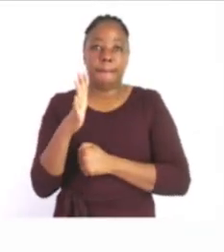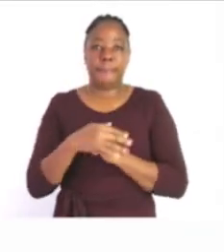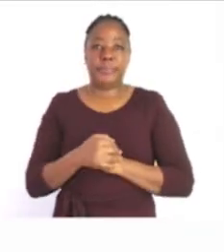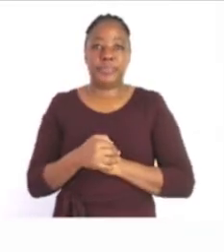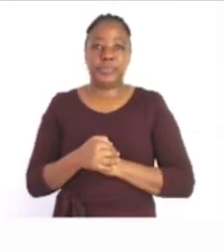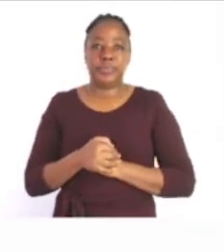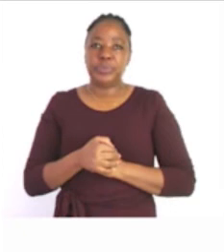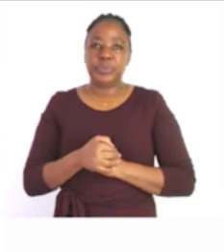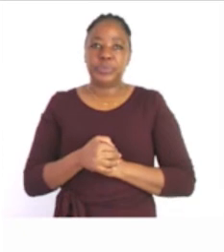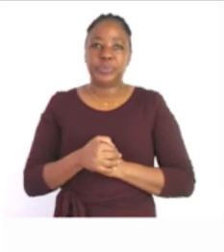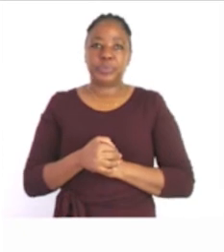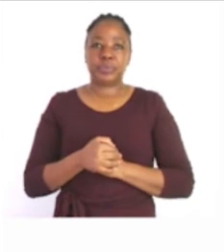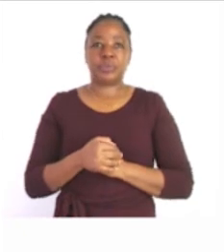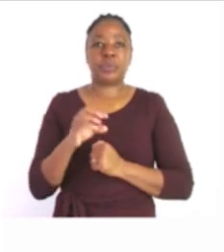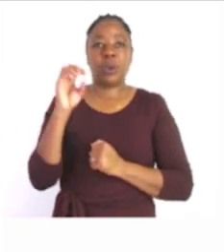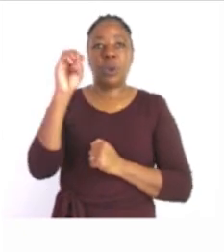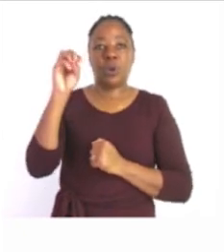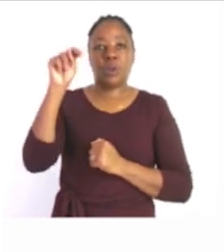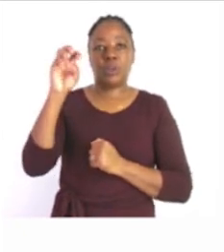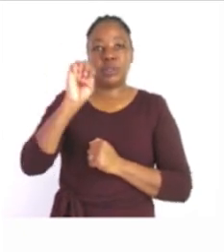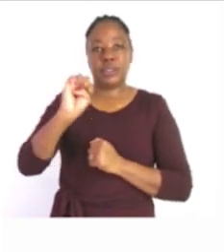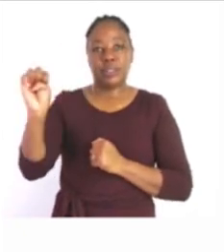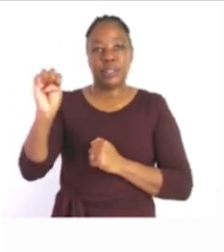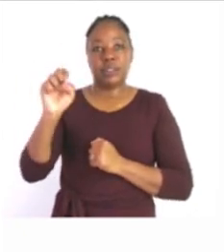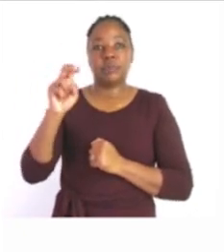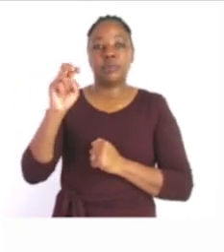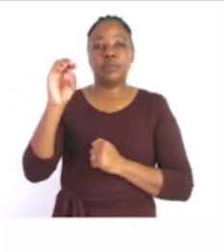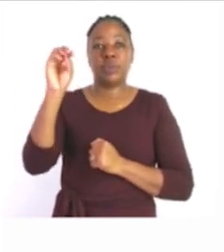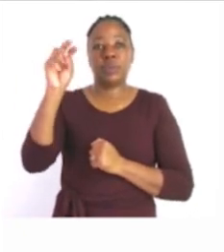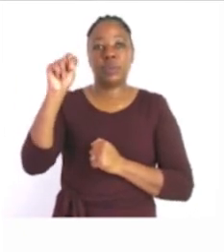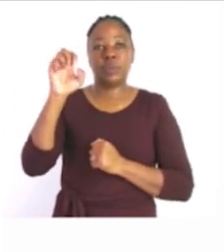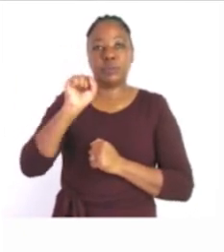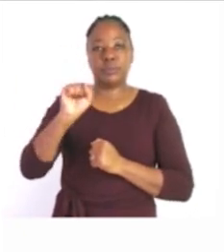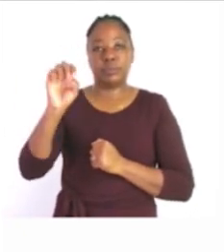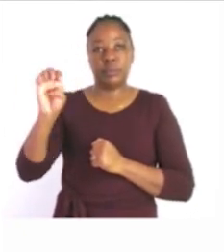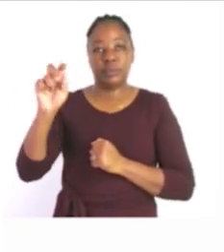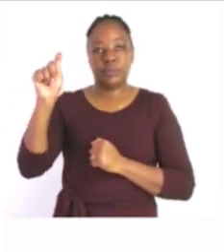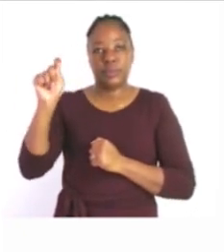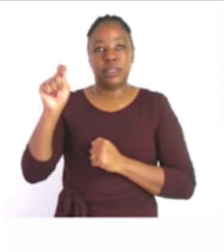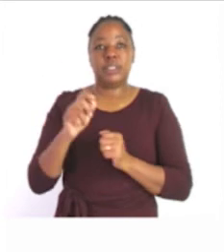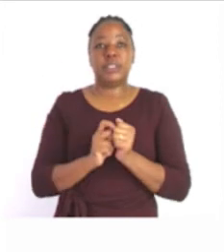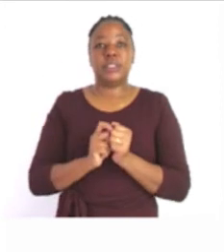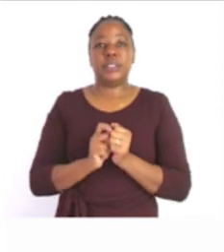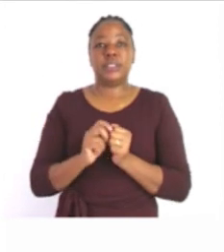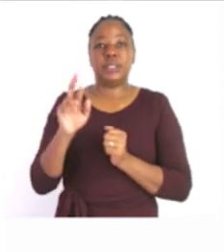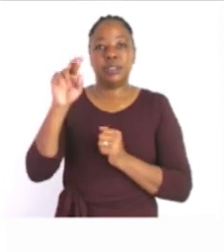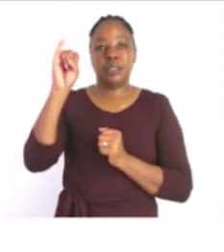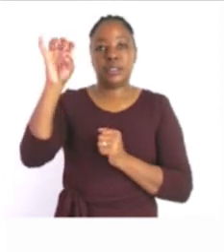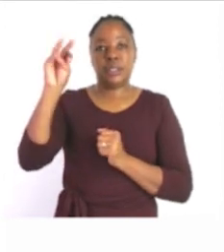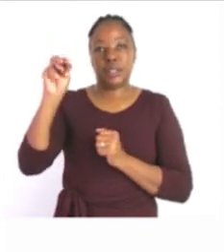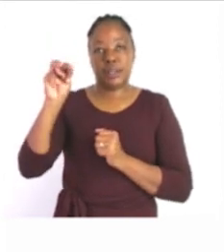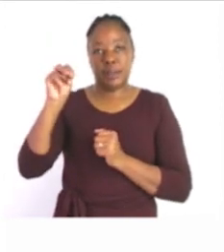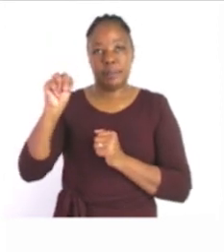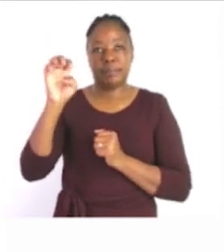On page 25, we have onset rhyme. This one is a little tricky, so we're going to